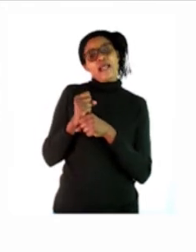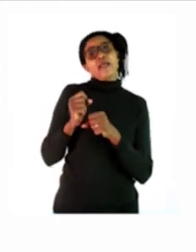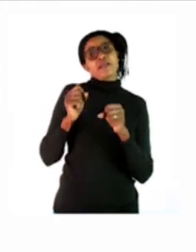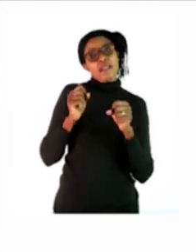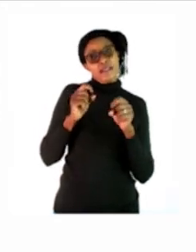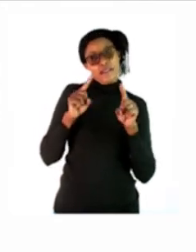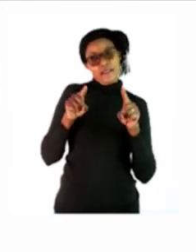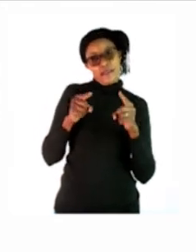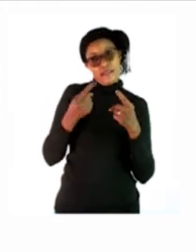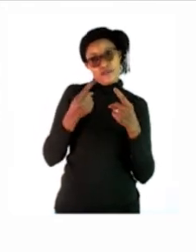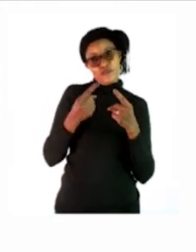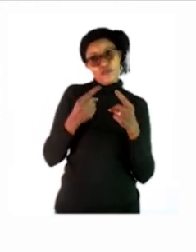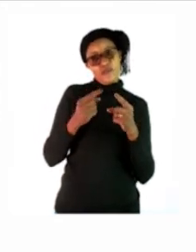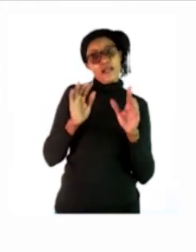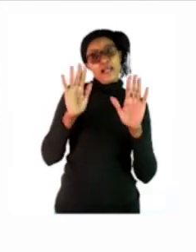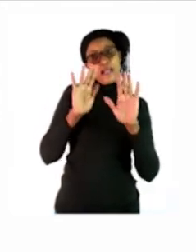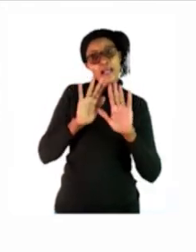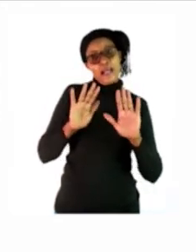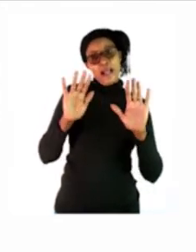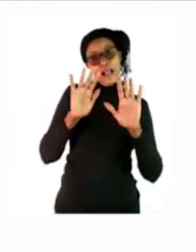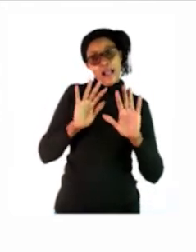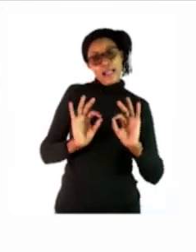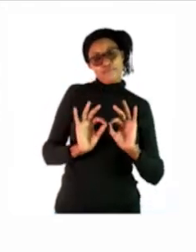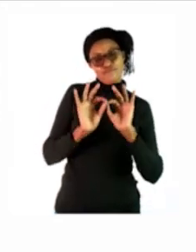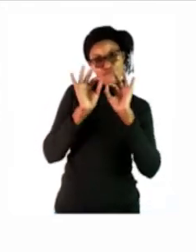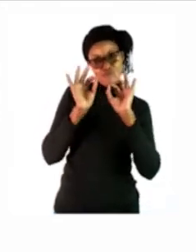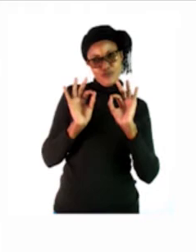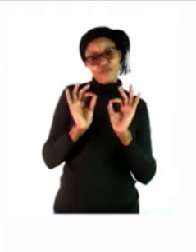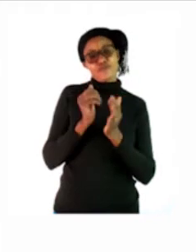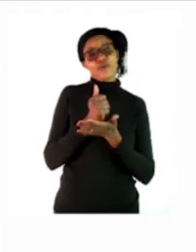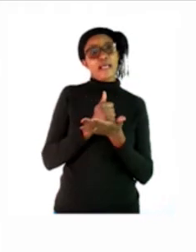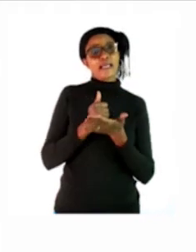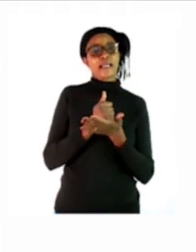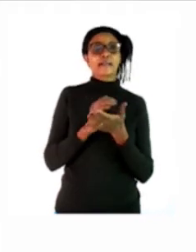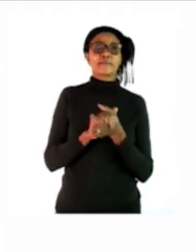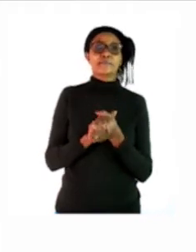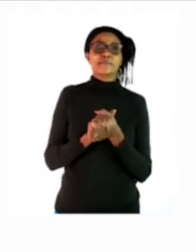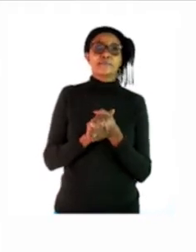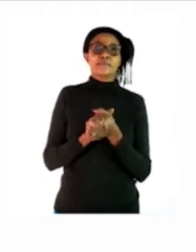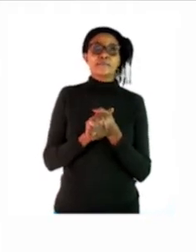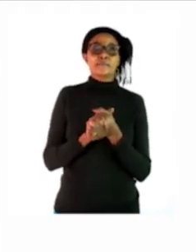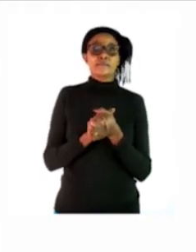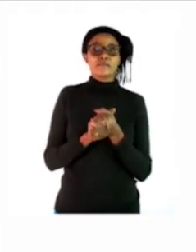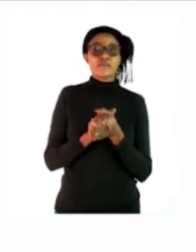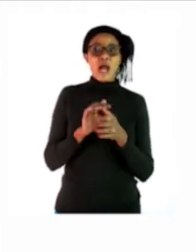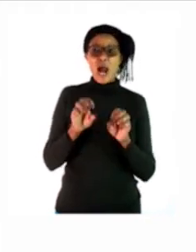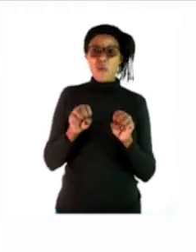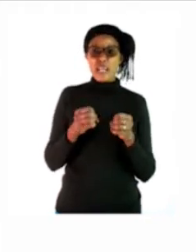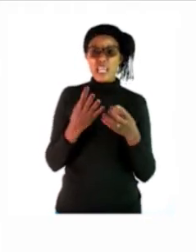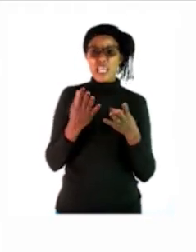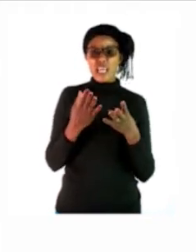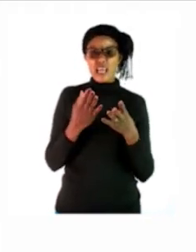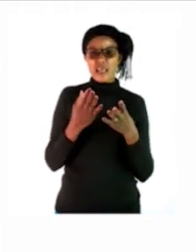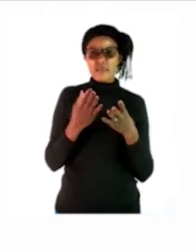in colorful and neatly. How many? Write the numbers. So if